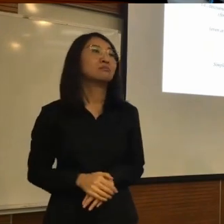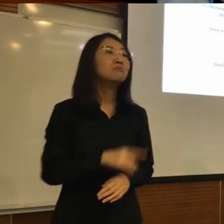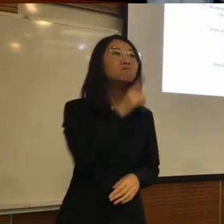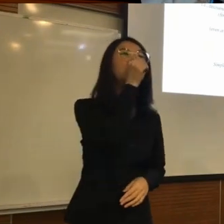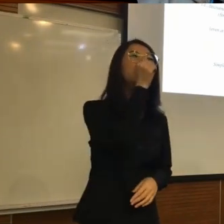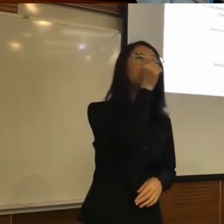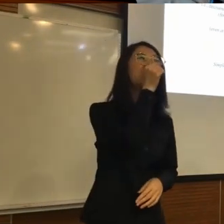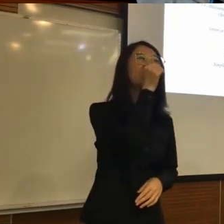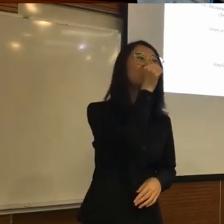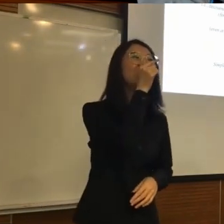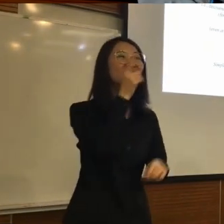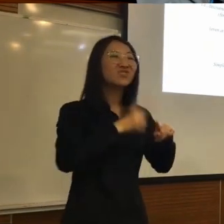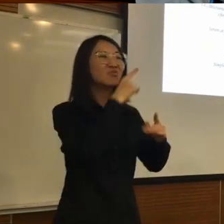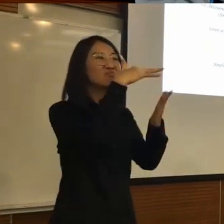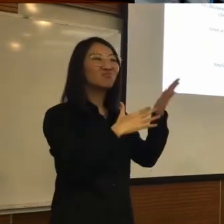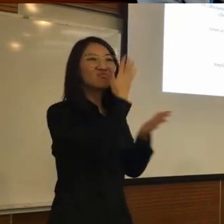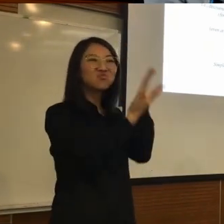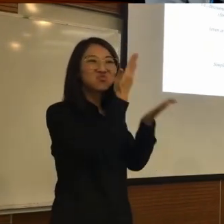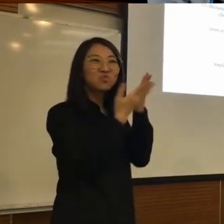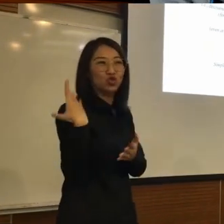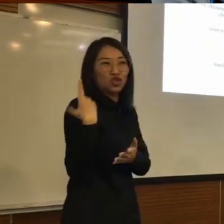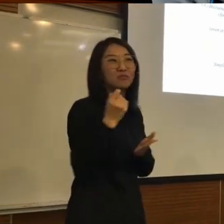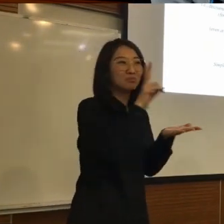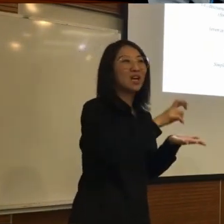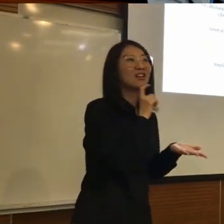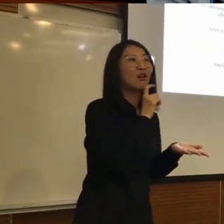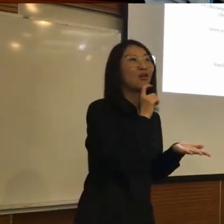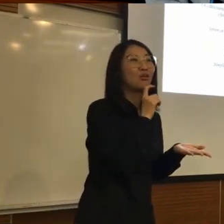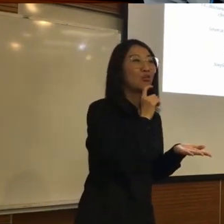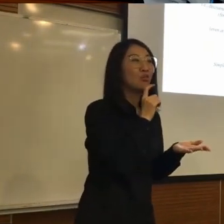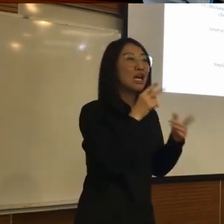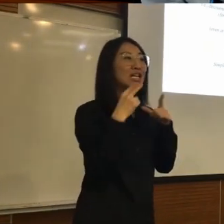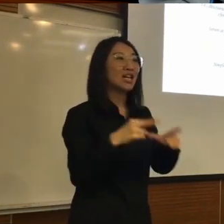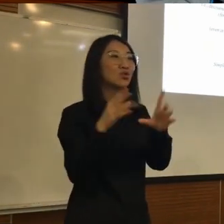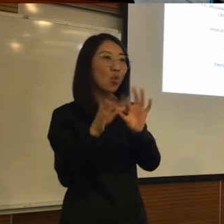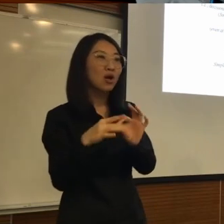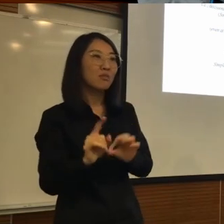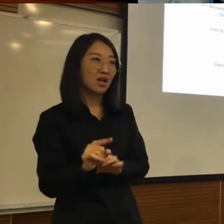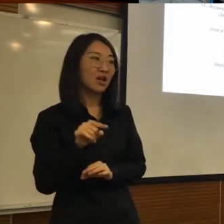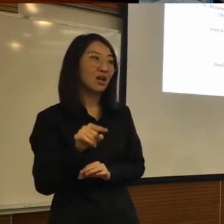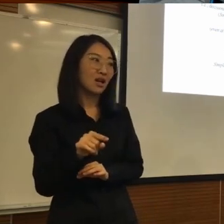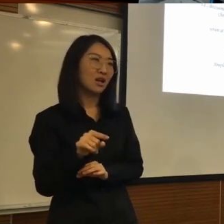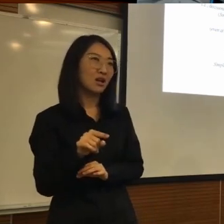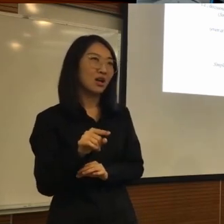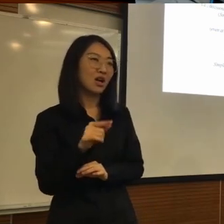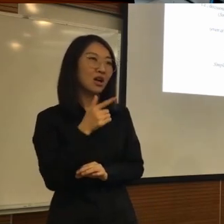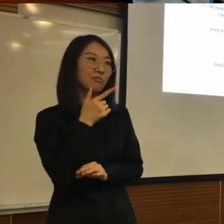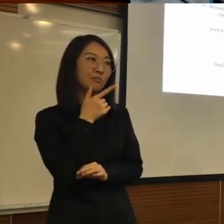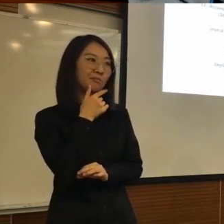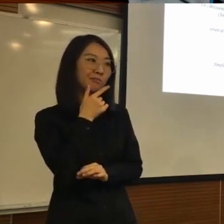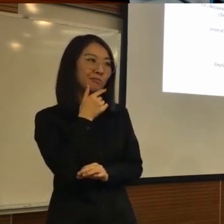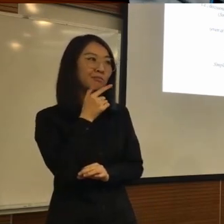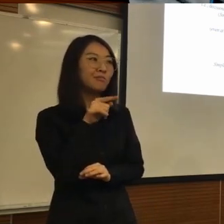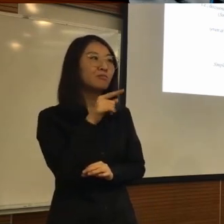question. I found some literature on that recently. I'm introducing this into some text